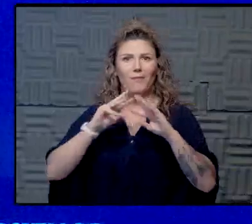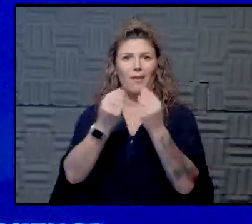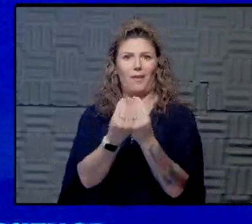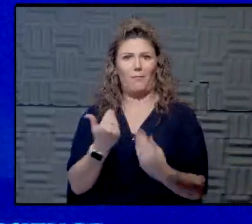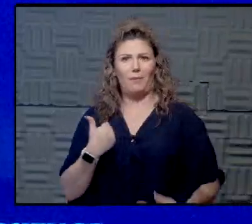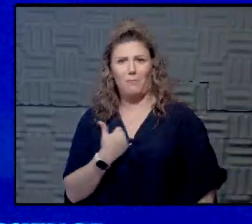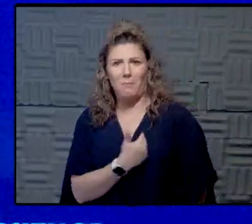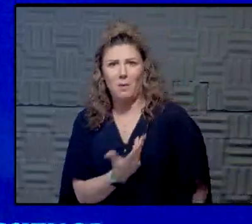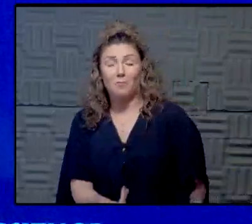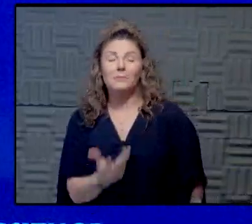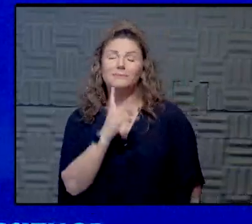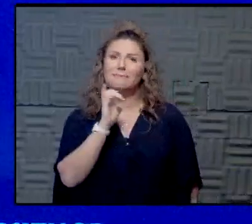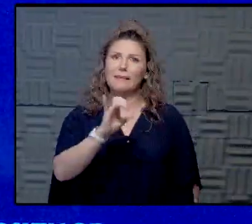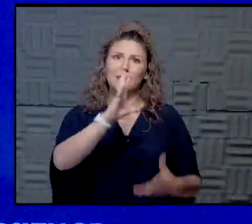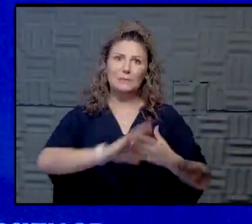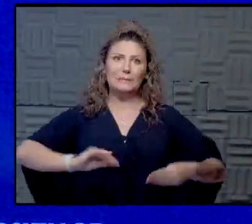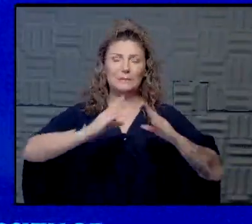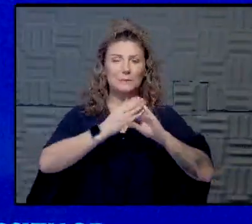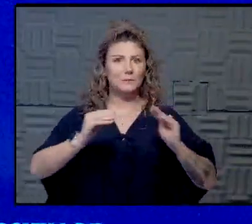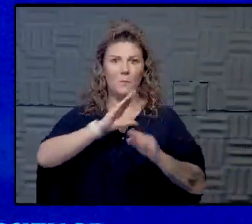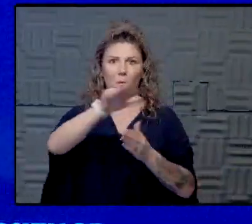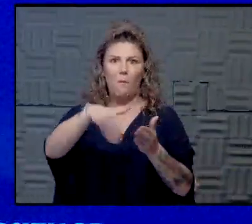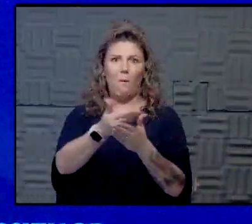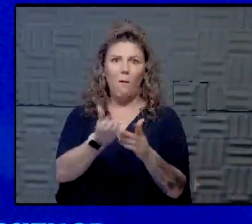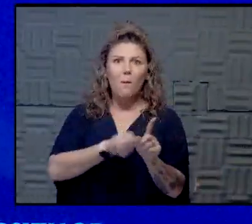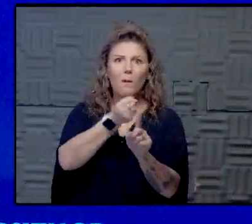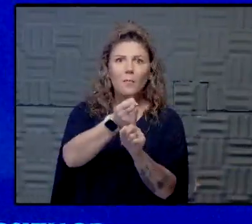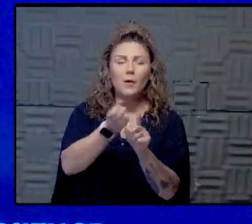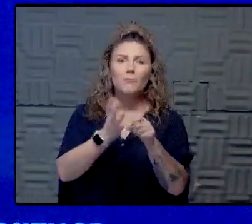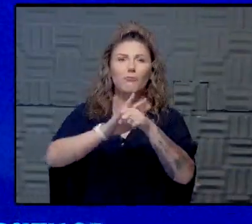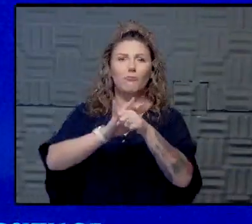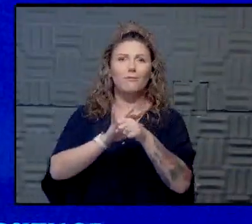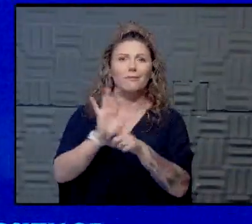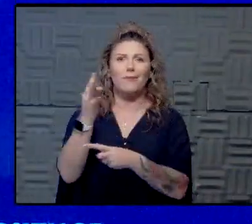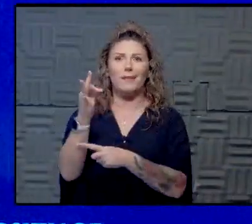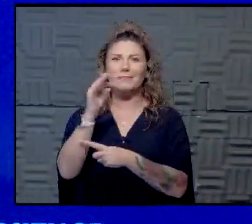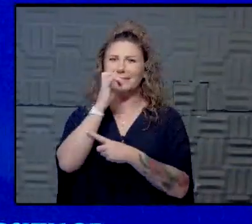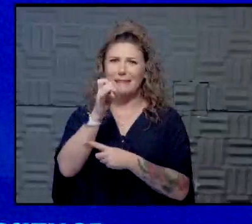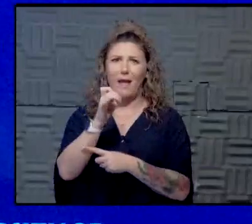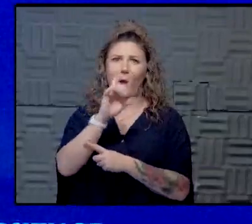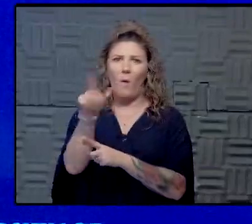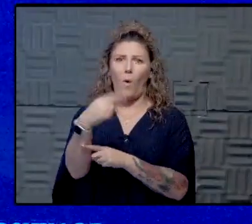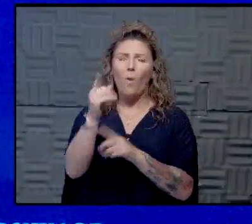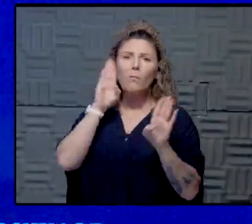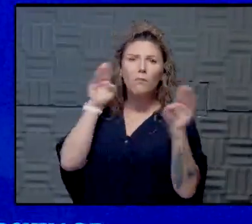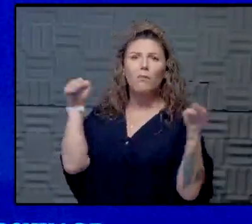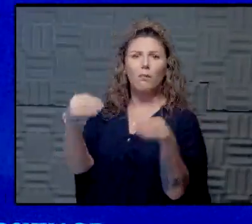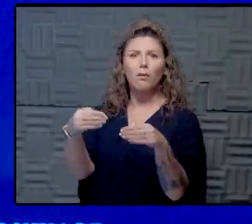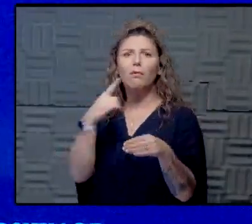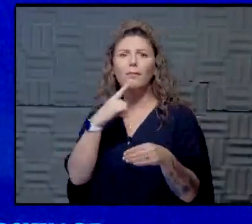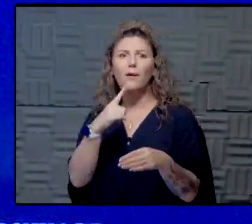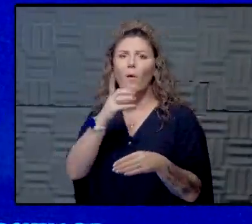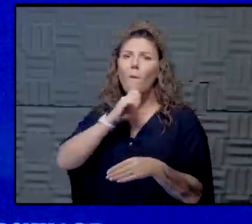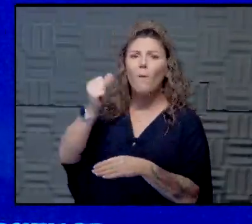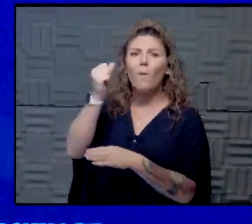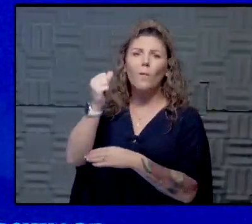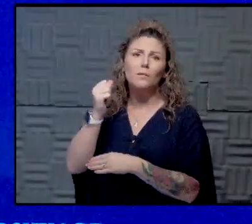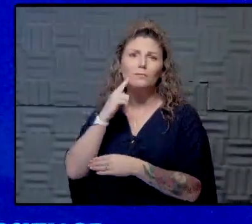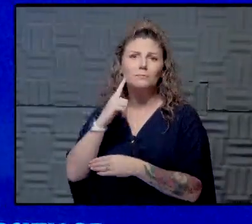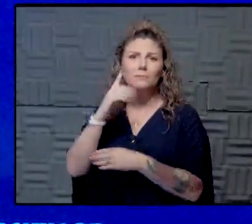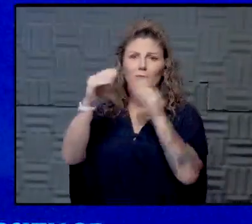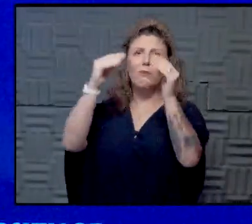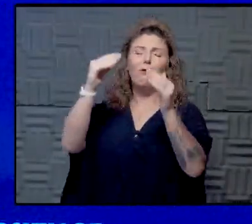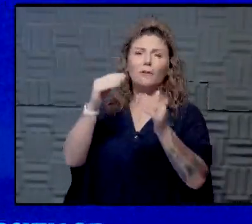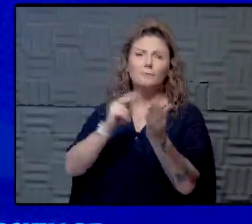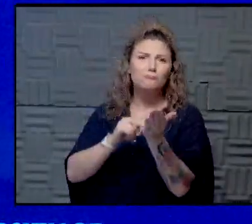the story of this whole pandemic. It's not just about adults 65 and older, 80 and older, nursing home residents. It's not just about the United